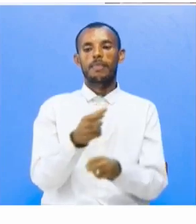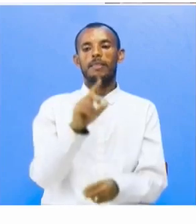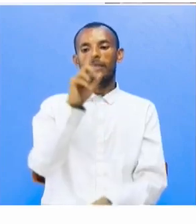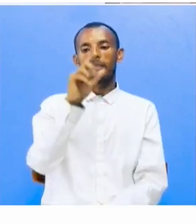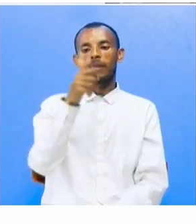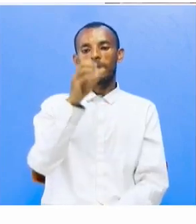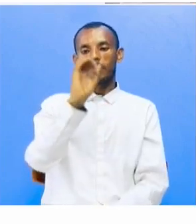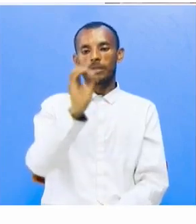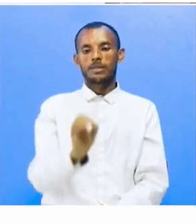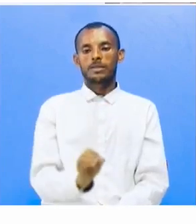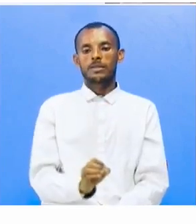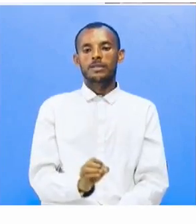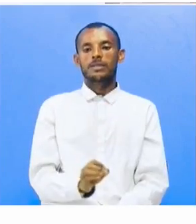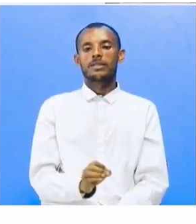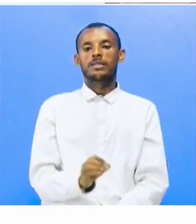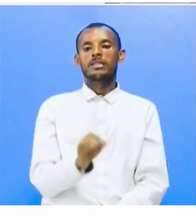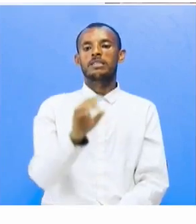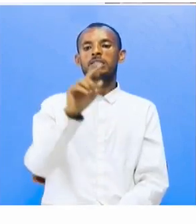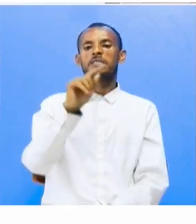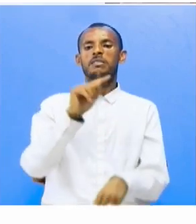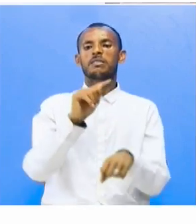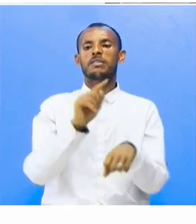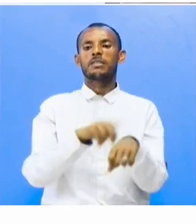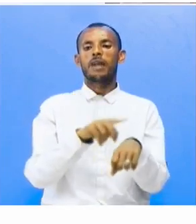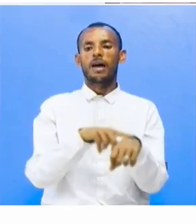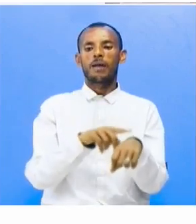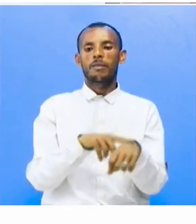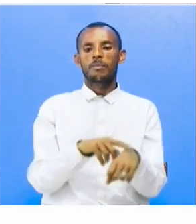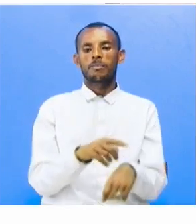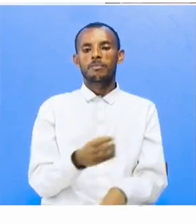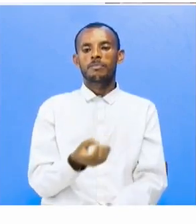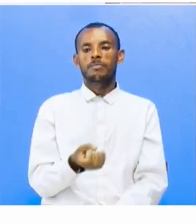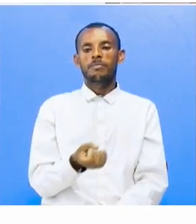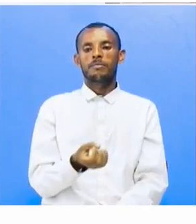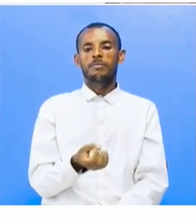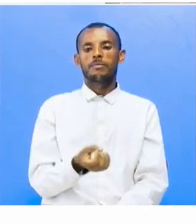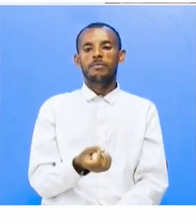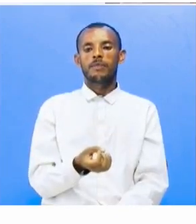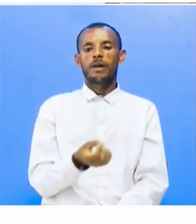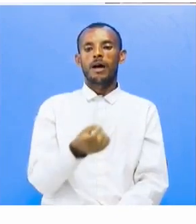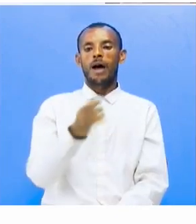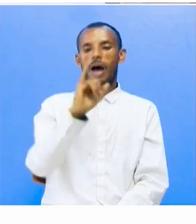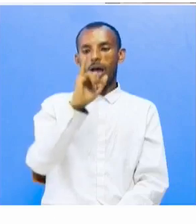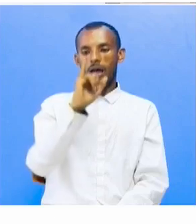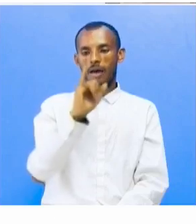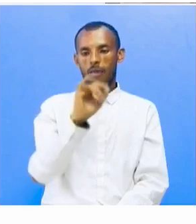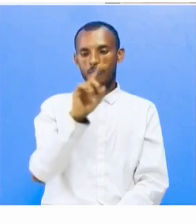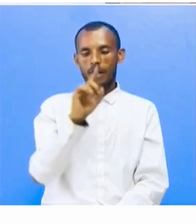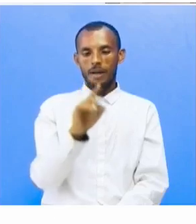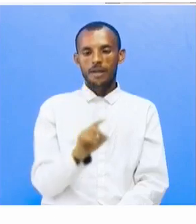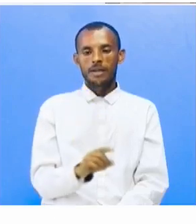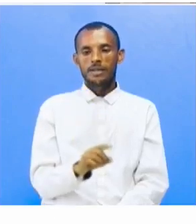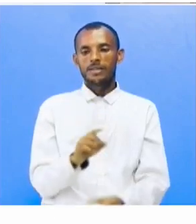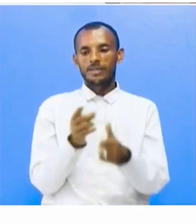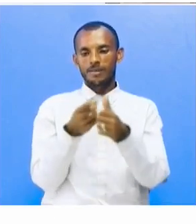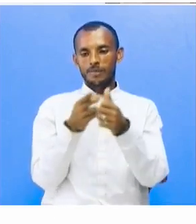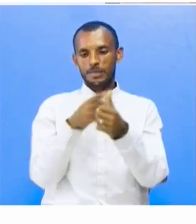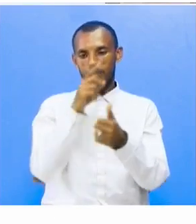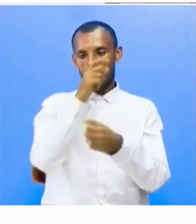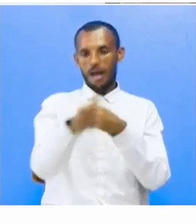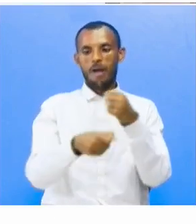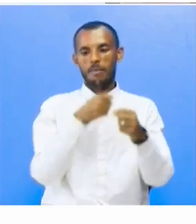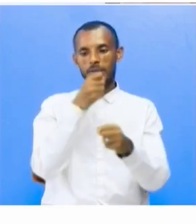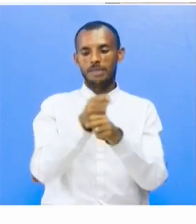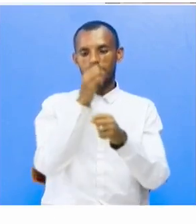Now, I can calculate the interest for this year. The interest for the first